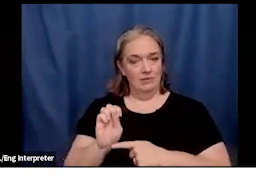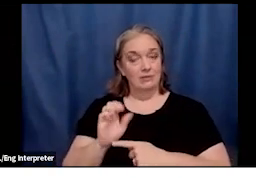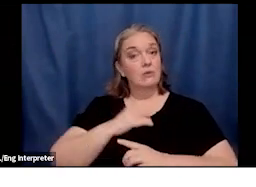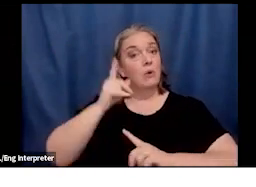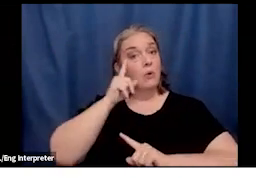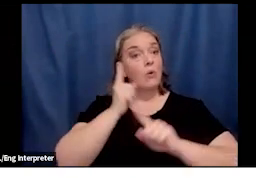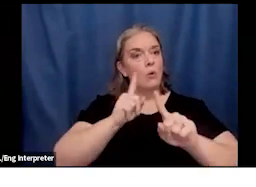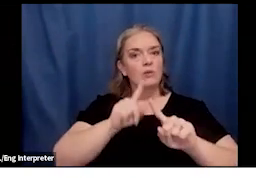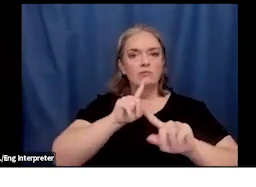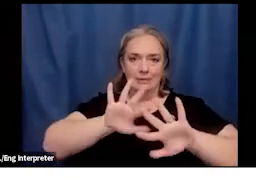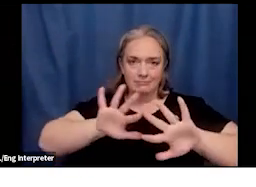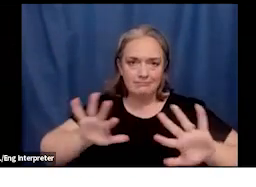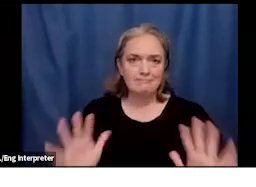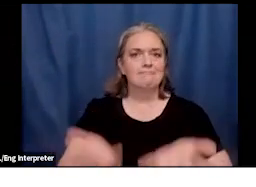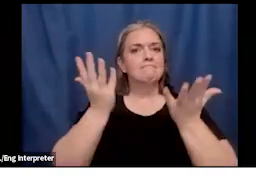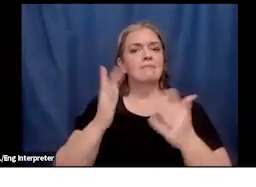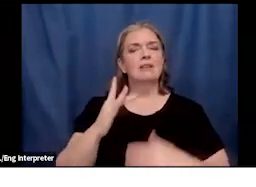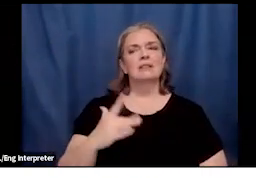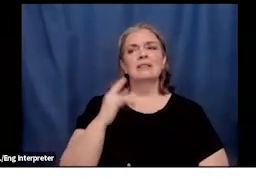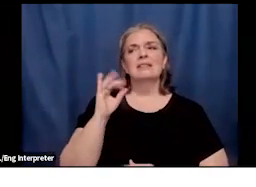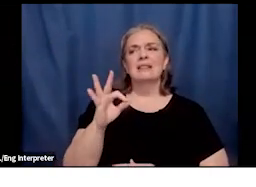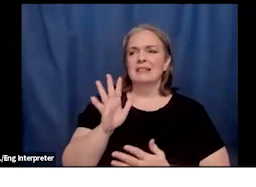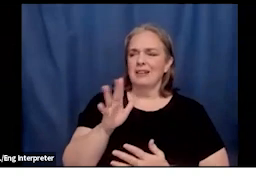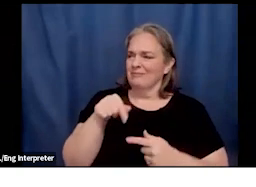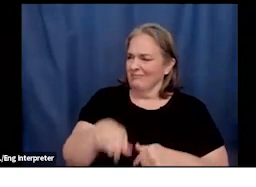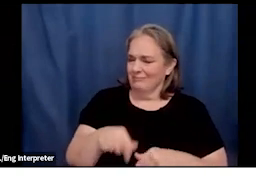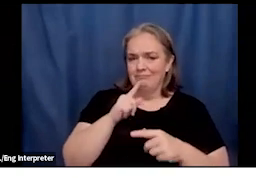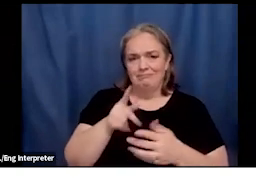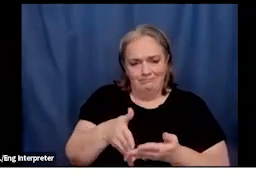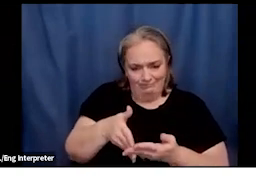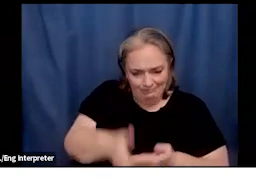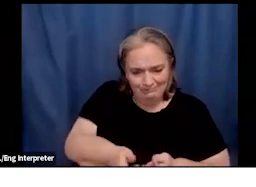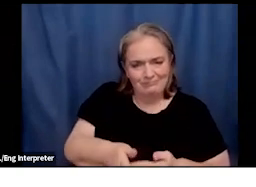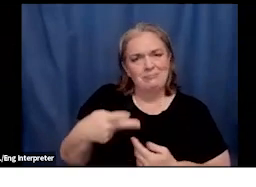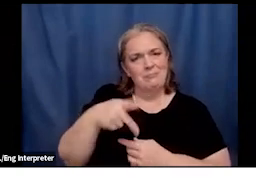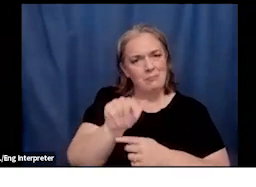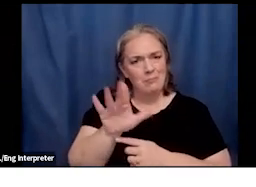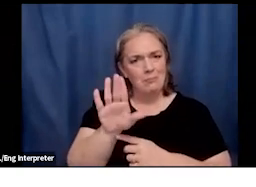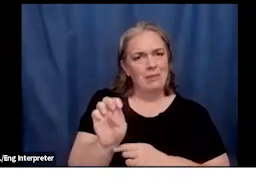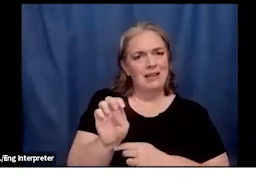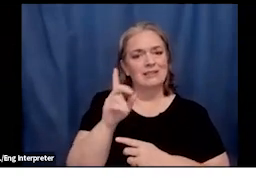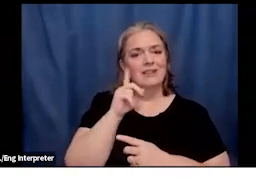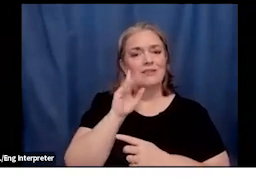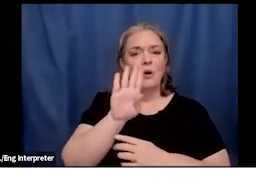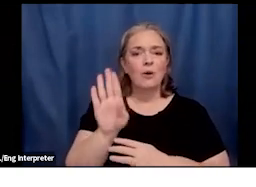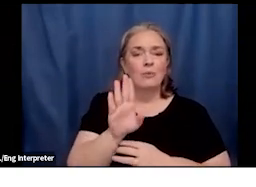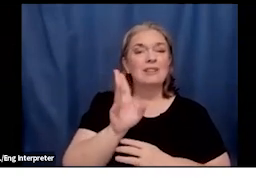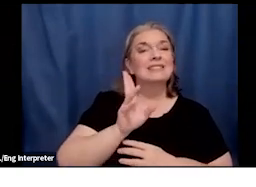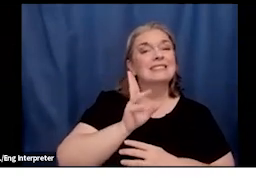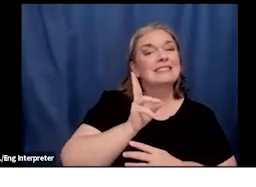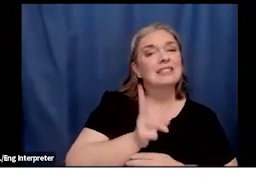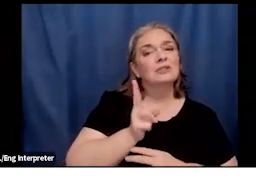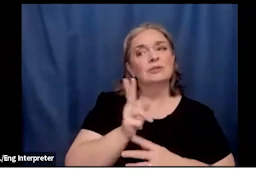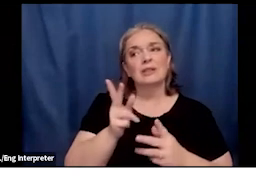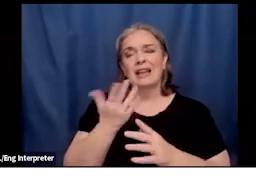to cultivate a distinct sense of place that looks at Boise's rich past, our diverse communities, and our unique settings